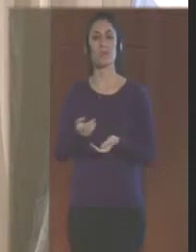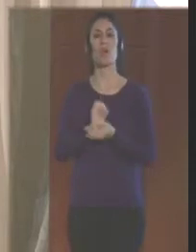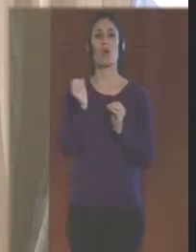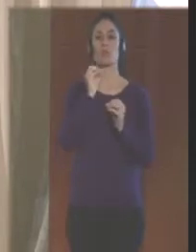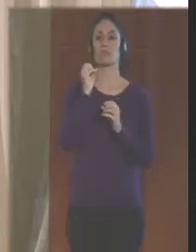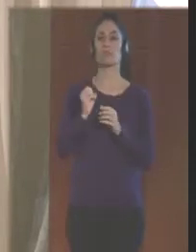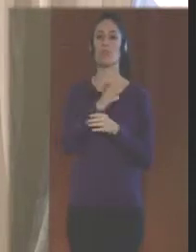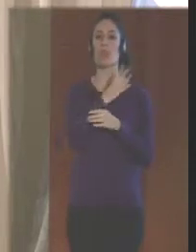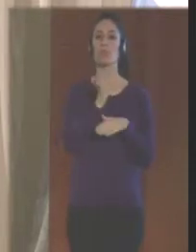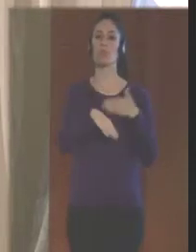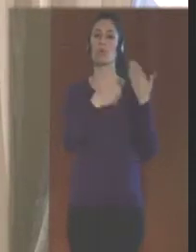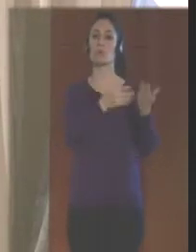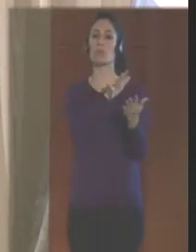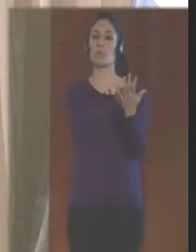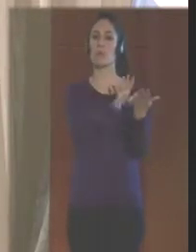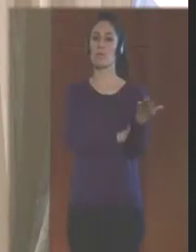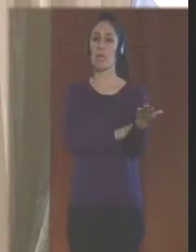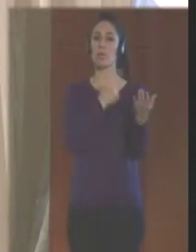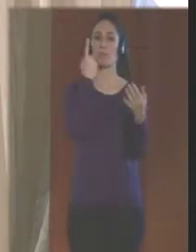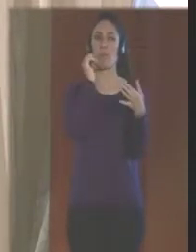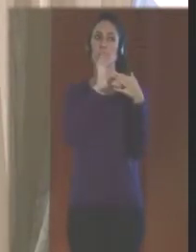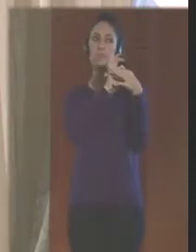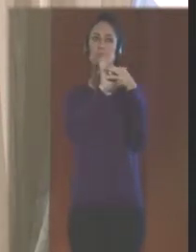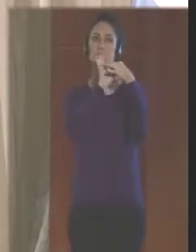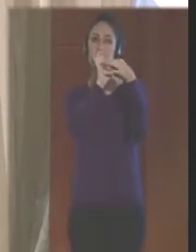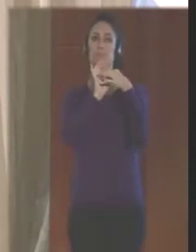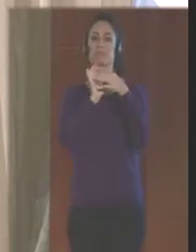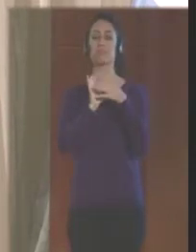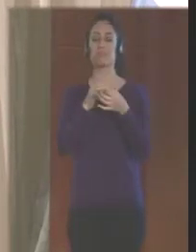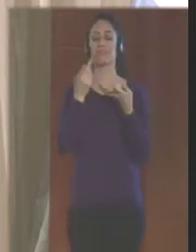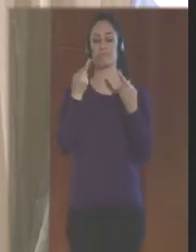cooperation. So, distinguished ladies and gentlemen,